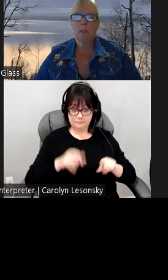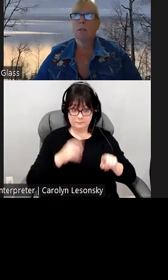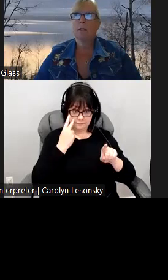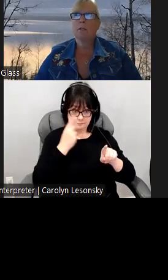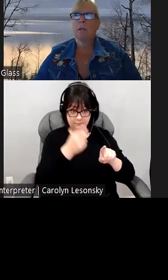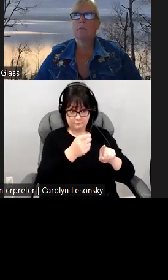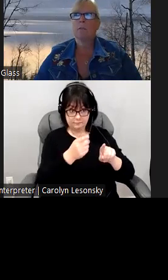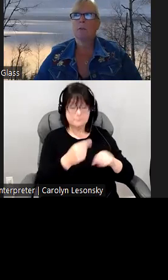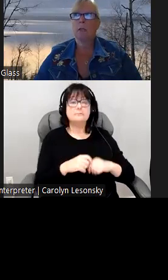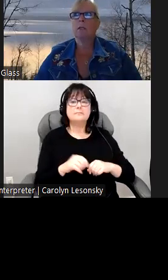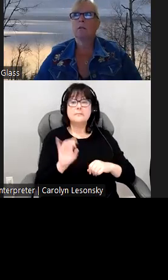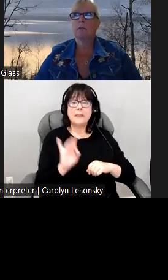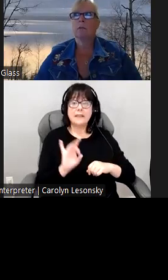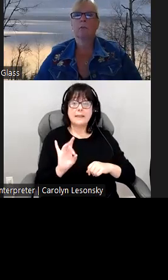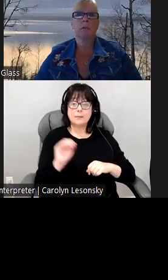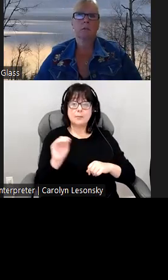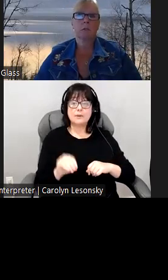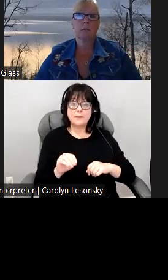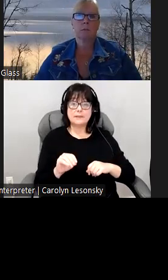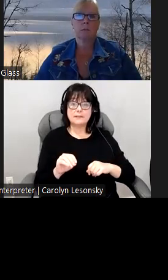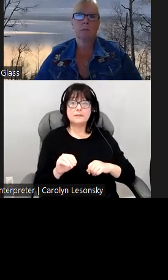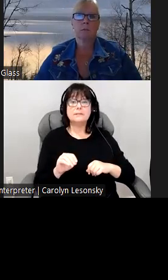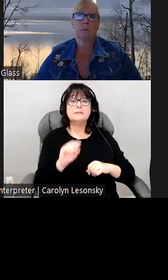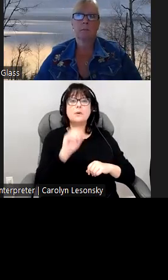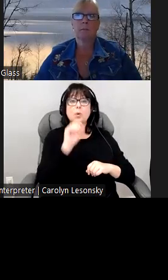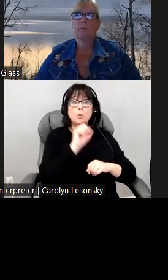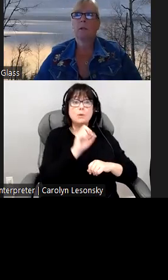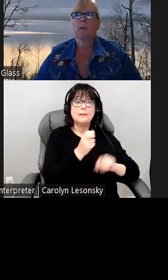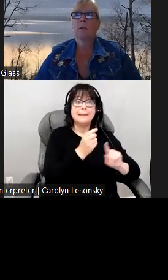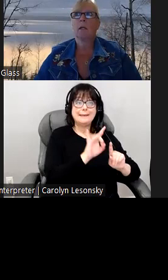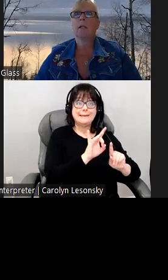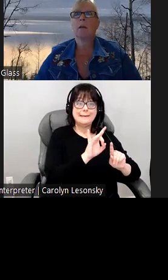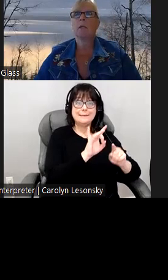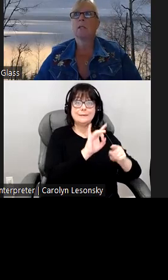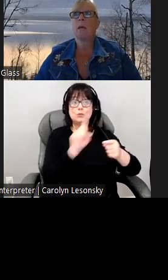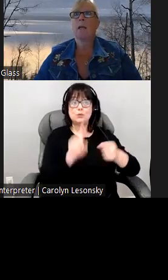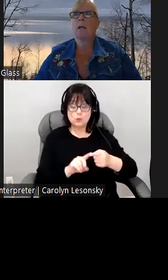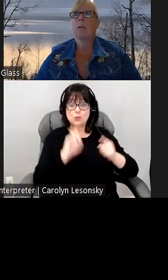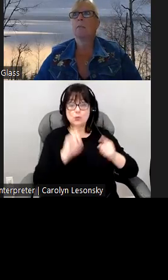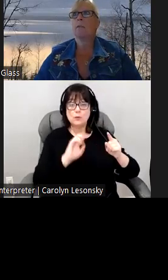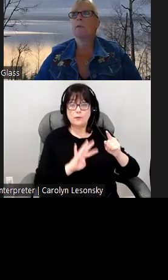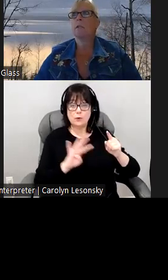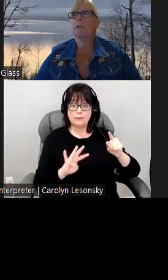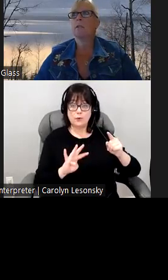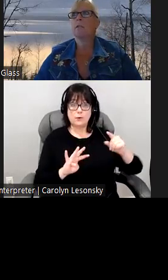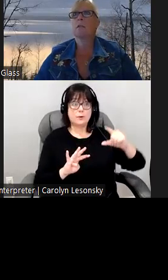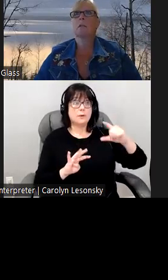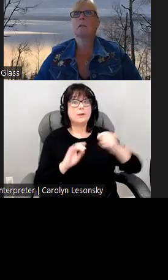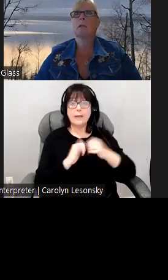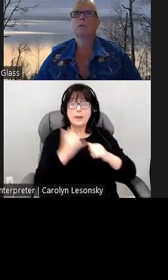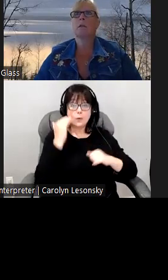88% of the learners are from 18 to 44 years old. And I get that because I'm adding up the